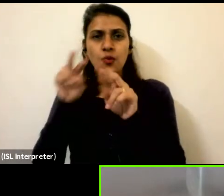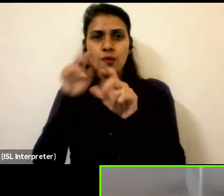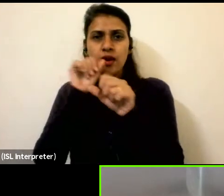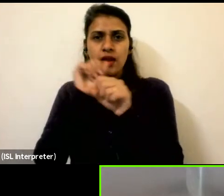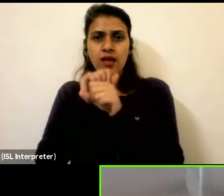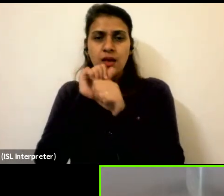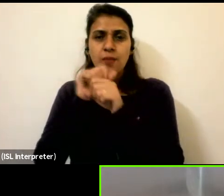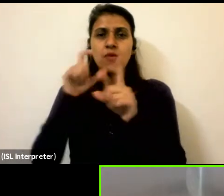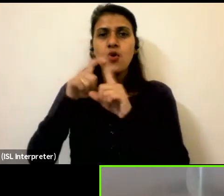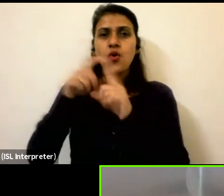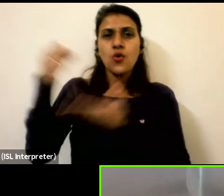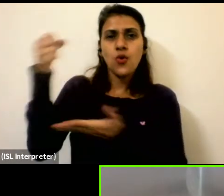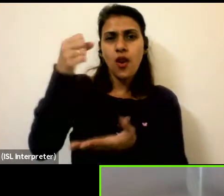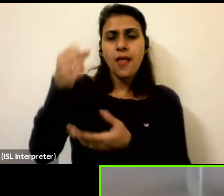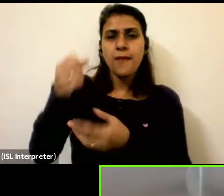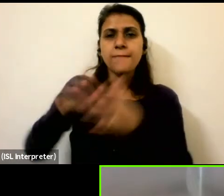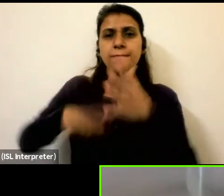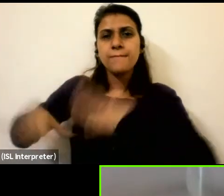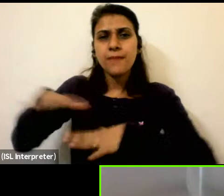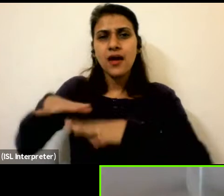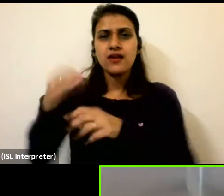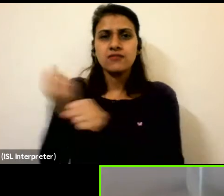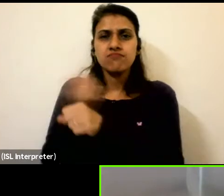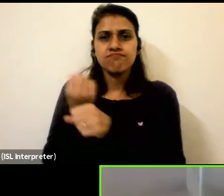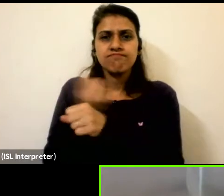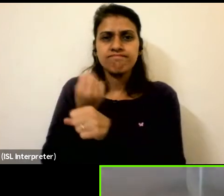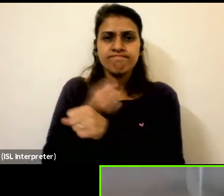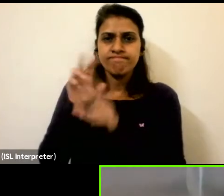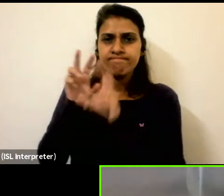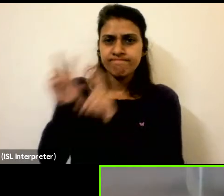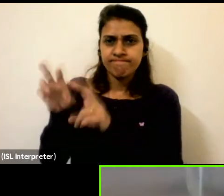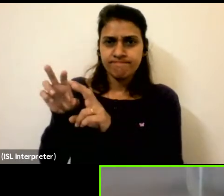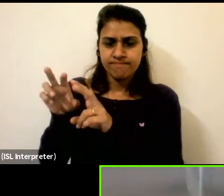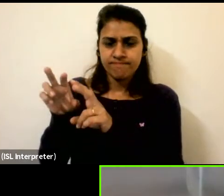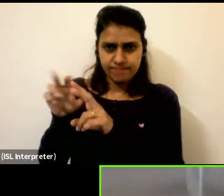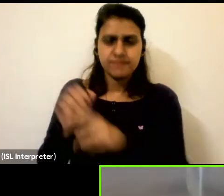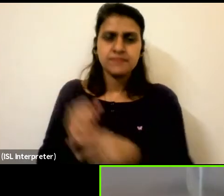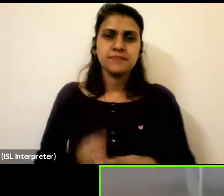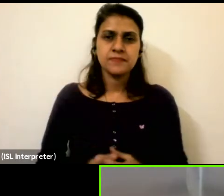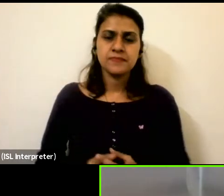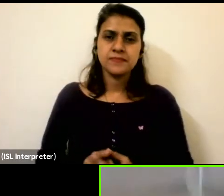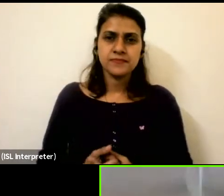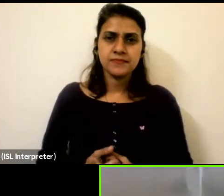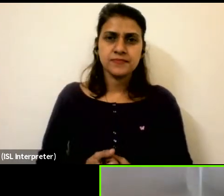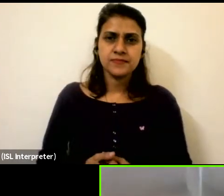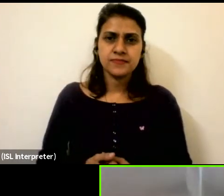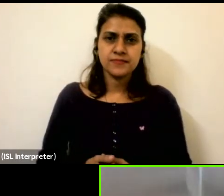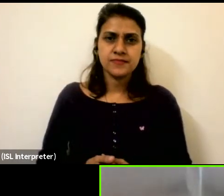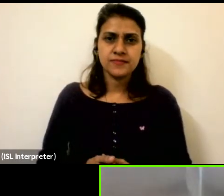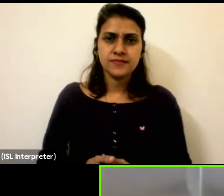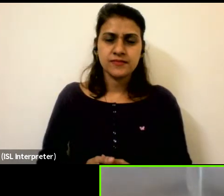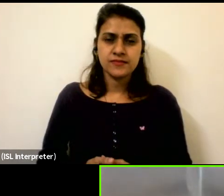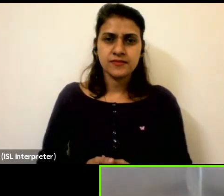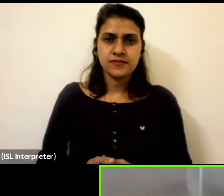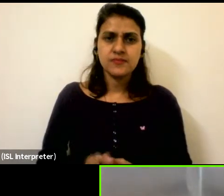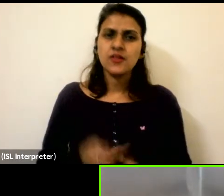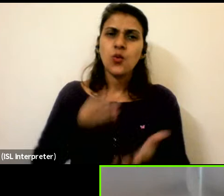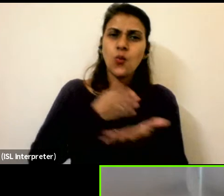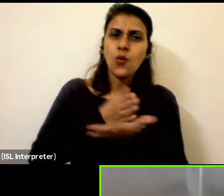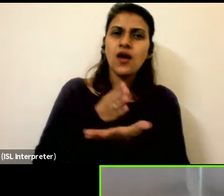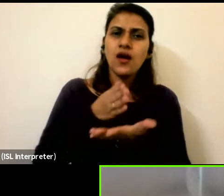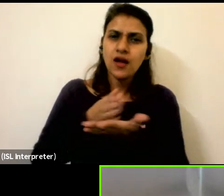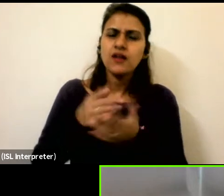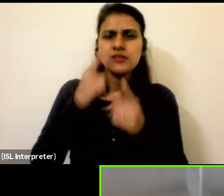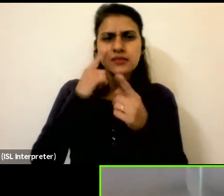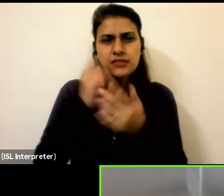donor management, and it has improved the number of donors 3x. So that's the kind of thing that we have also